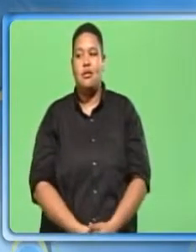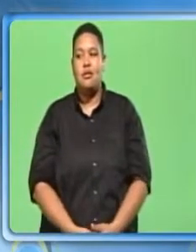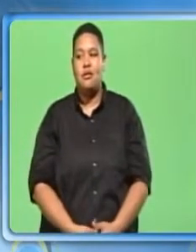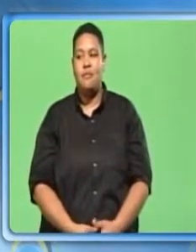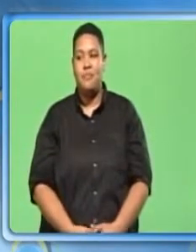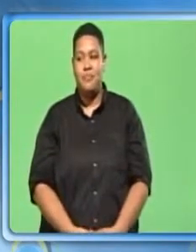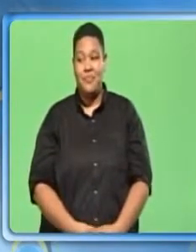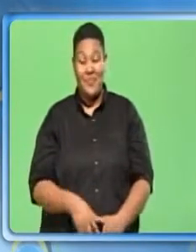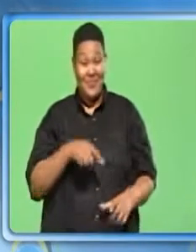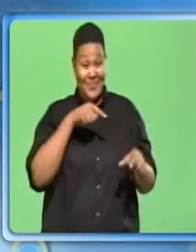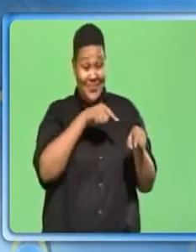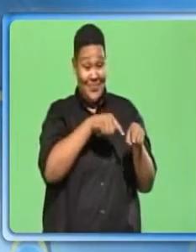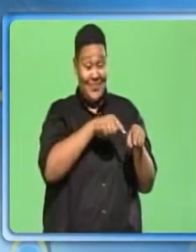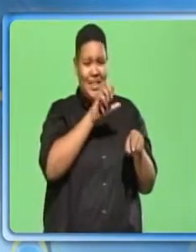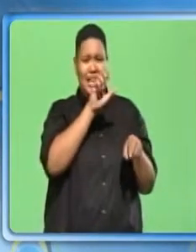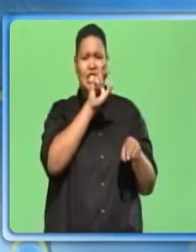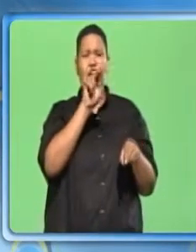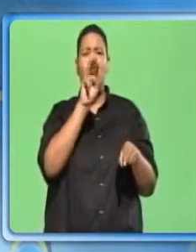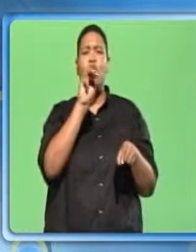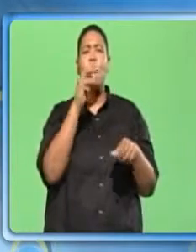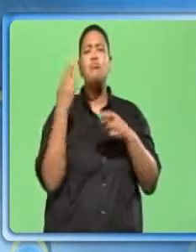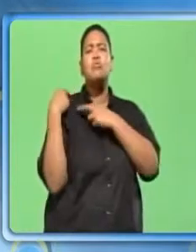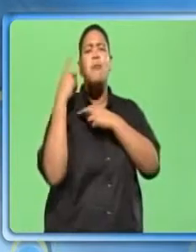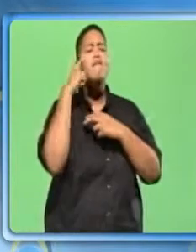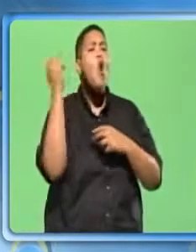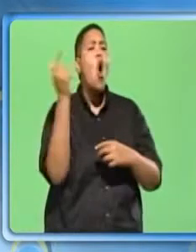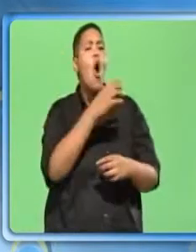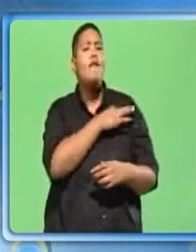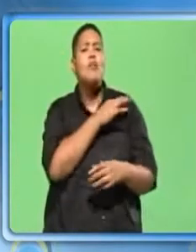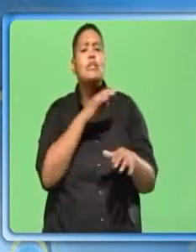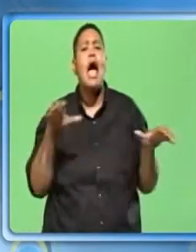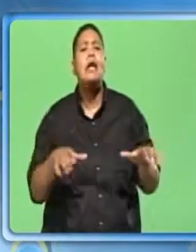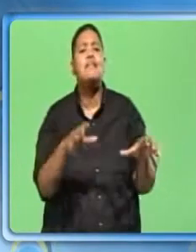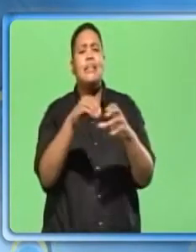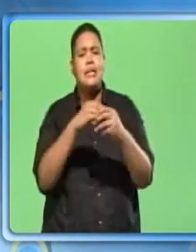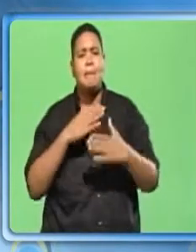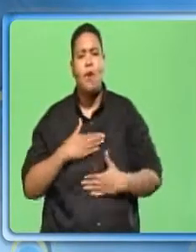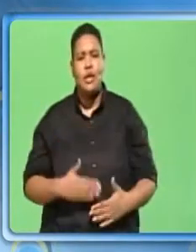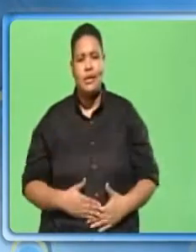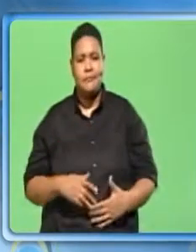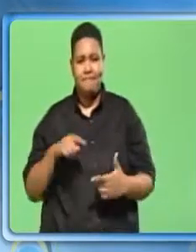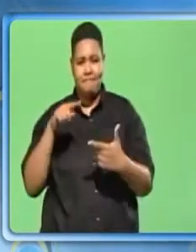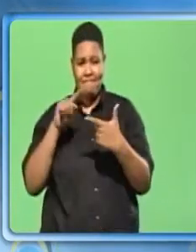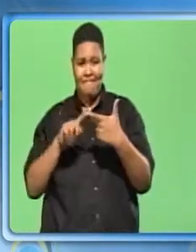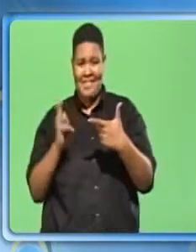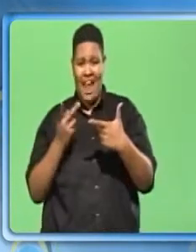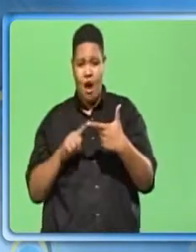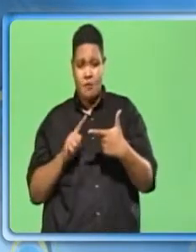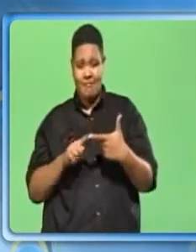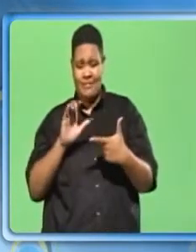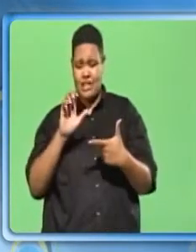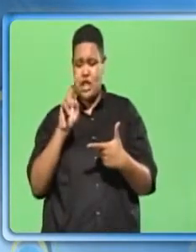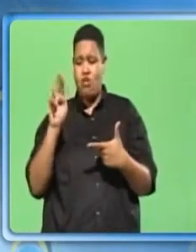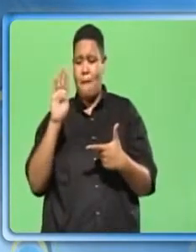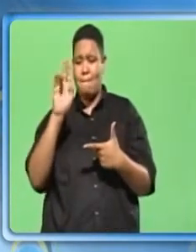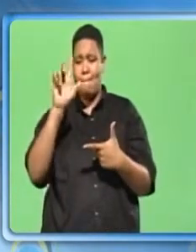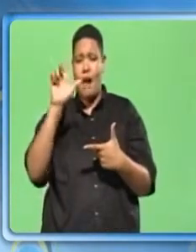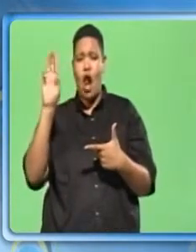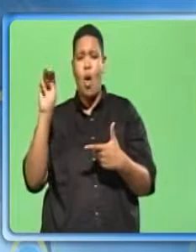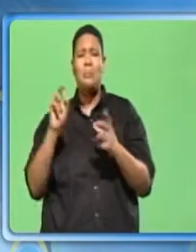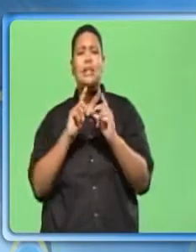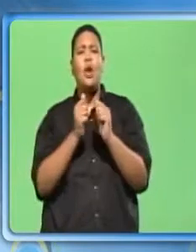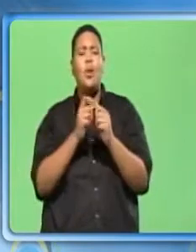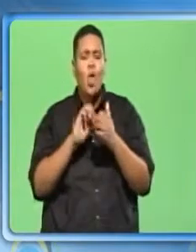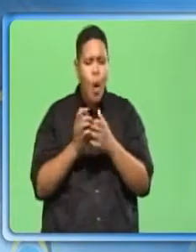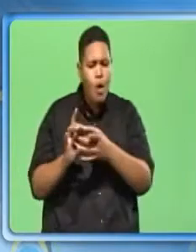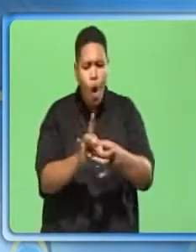The cerebrum is responsible for all voluntary activities of the body. The cerebellum deals with the